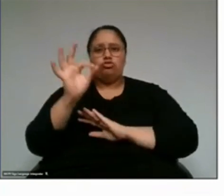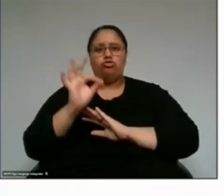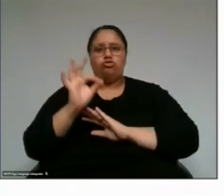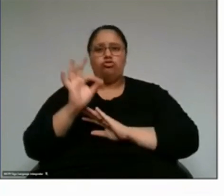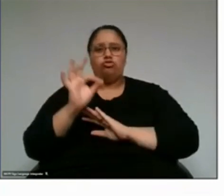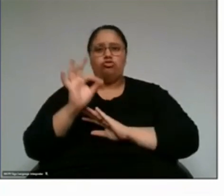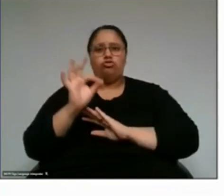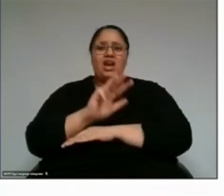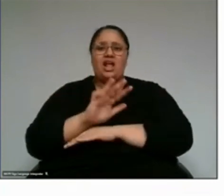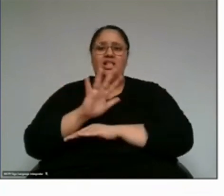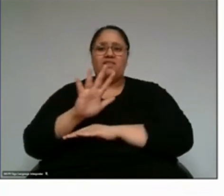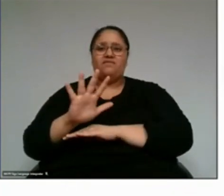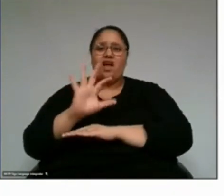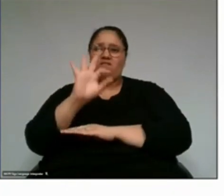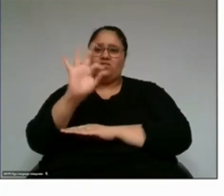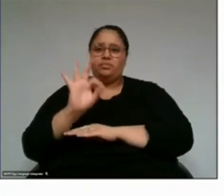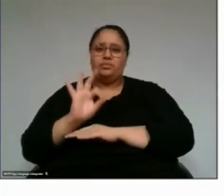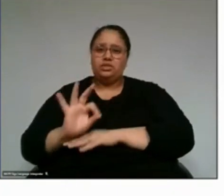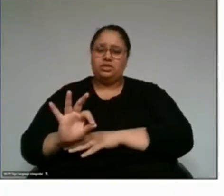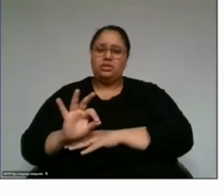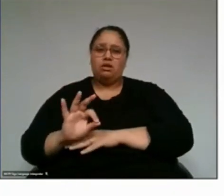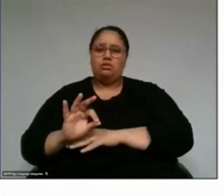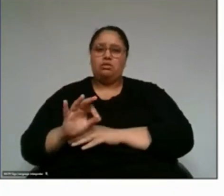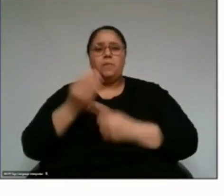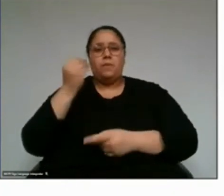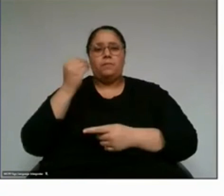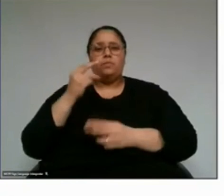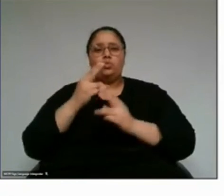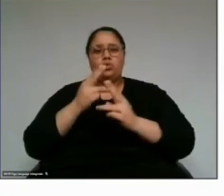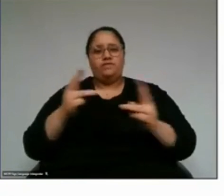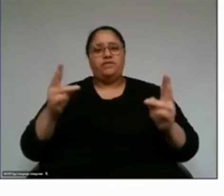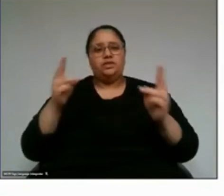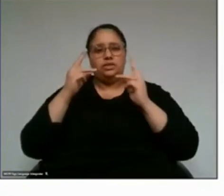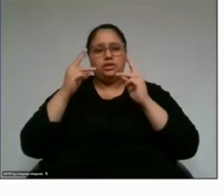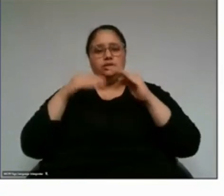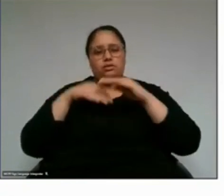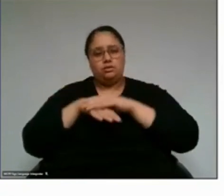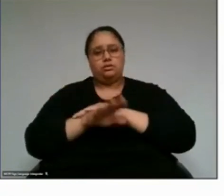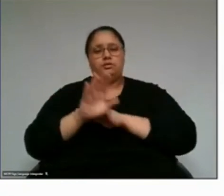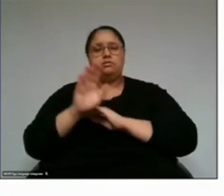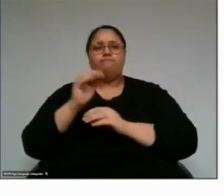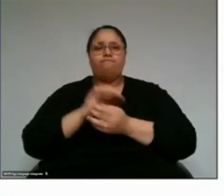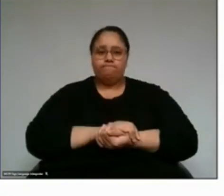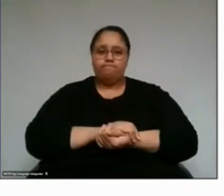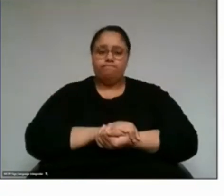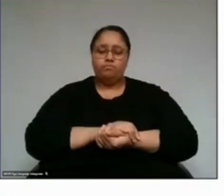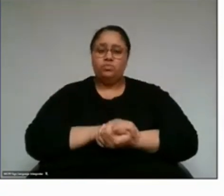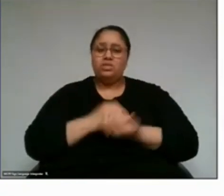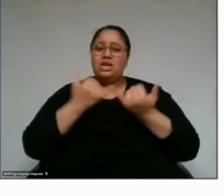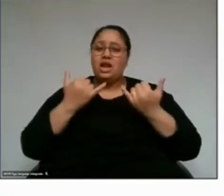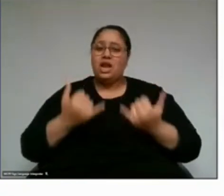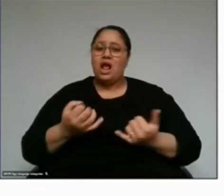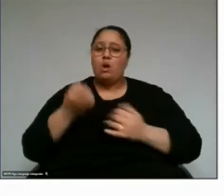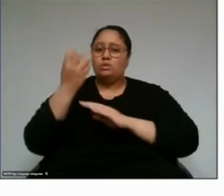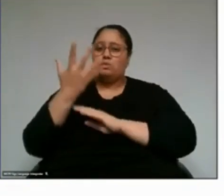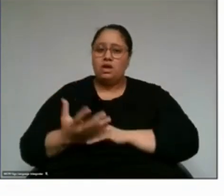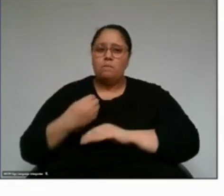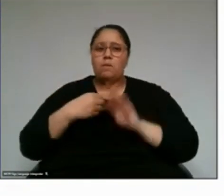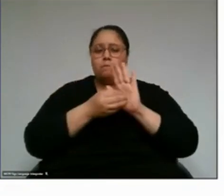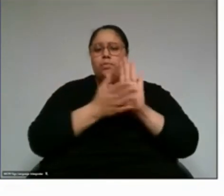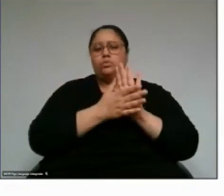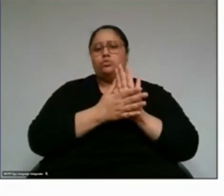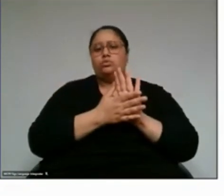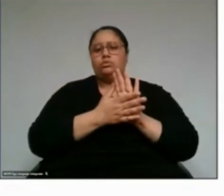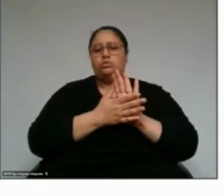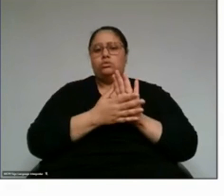over 95% obtaining university exemption. Now, Speaker, let me put it on record.